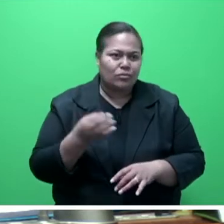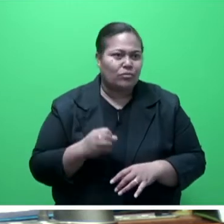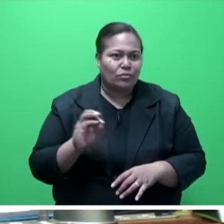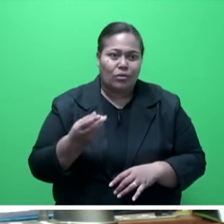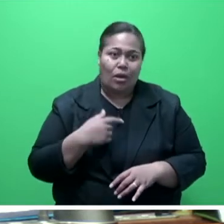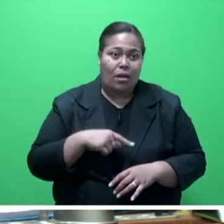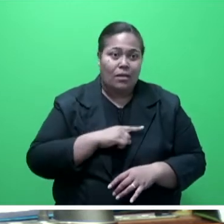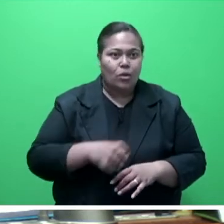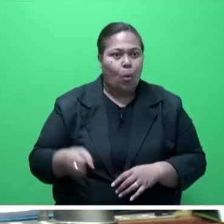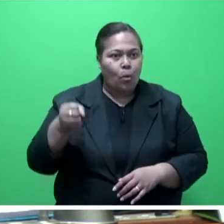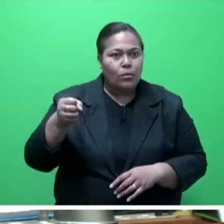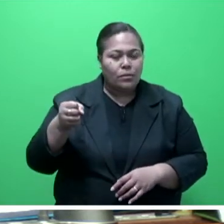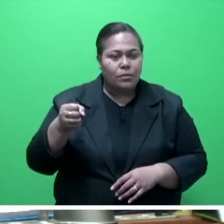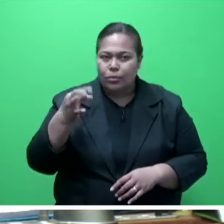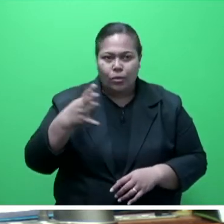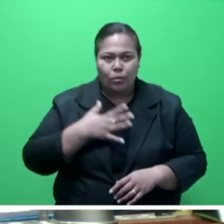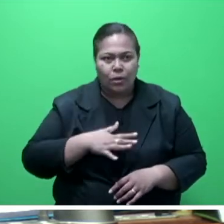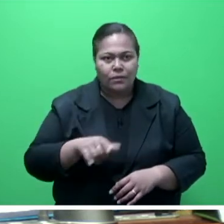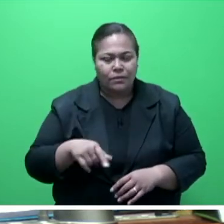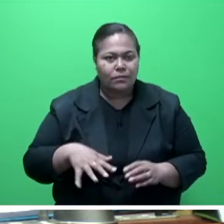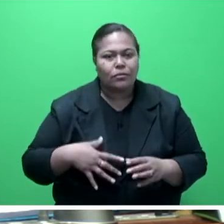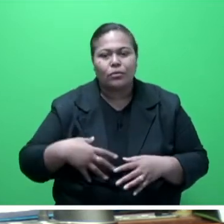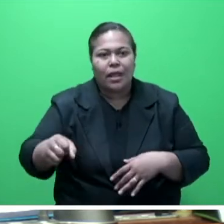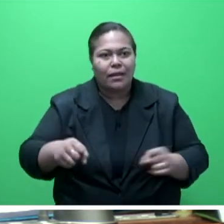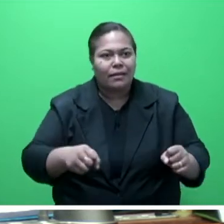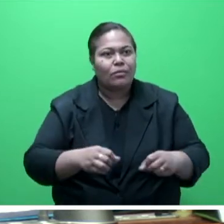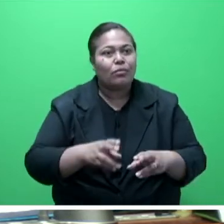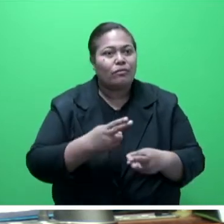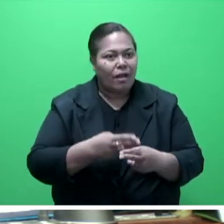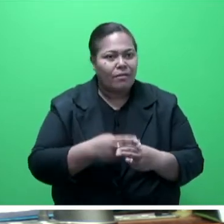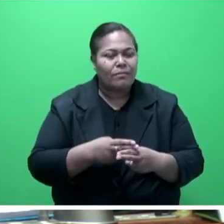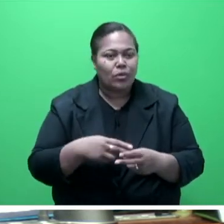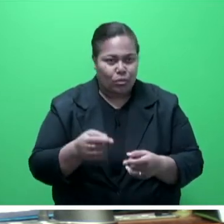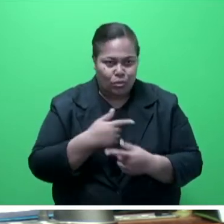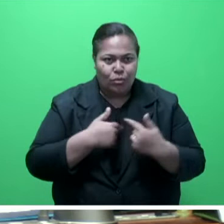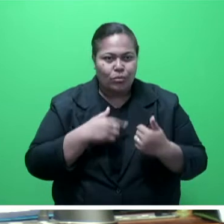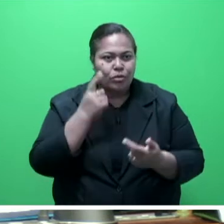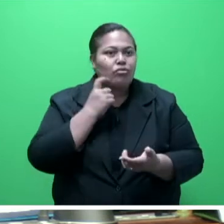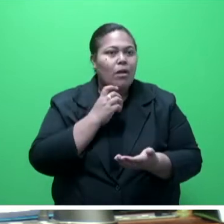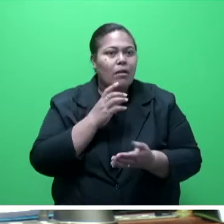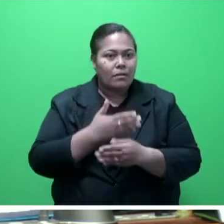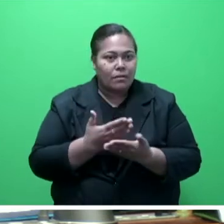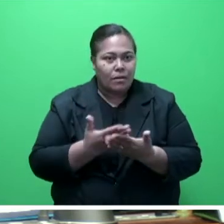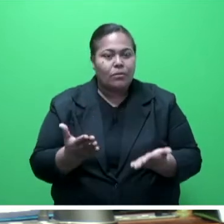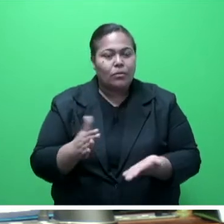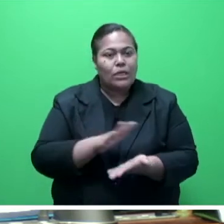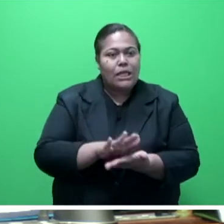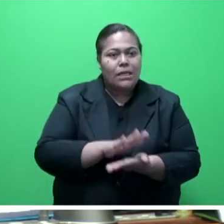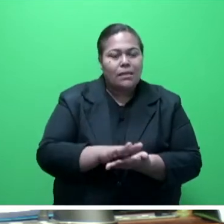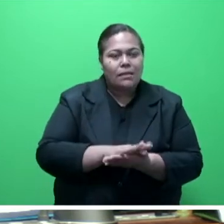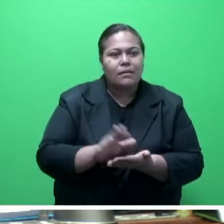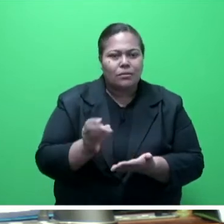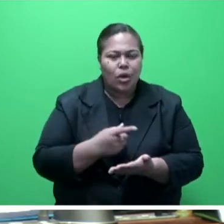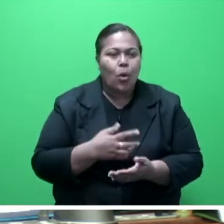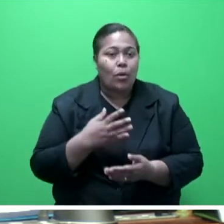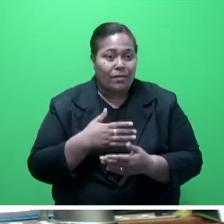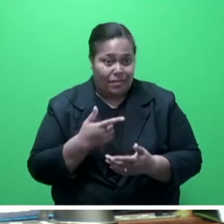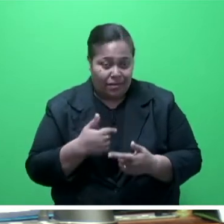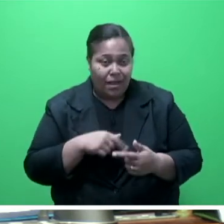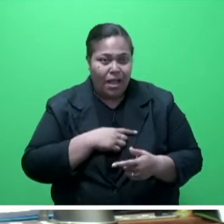we're trying to clean them up. So that has delayed us to get the new breeder stock. We want to clean